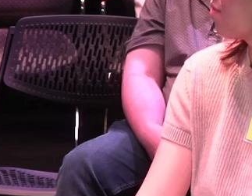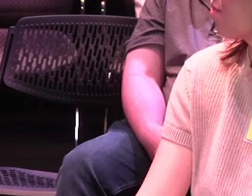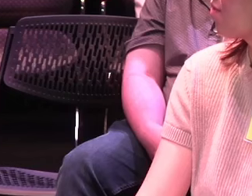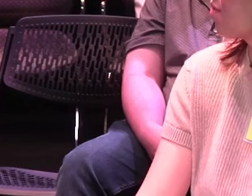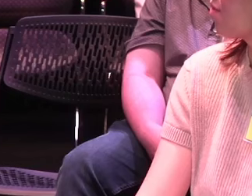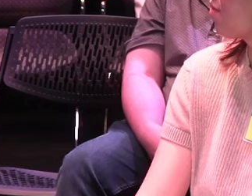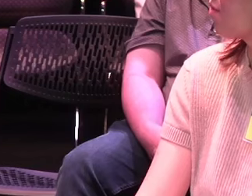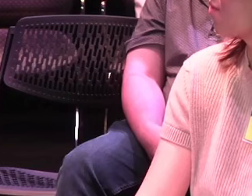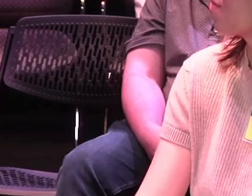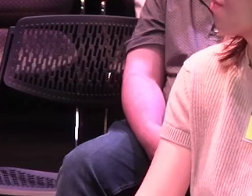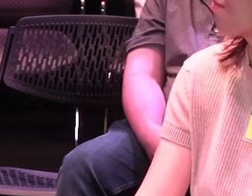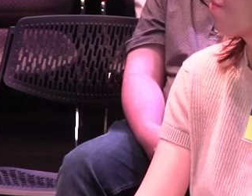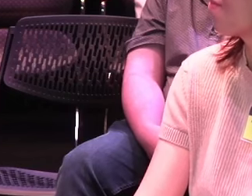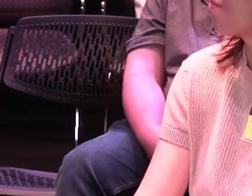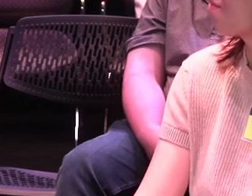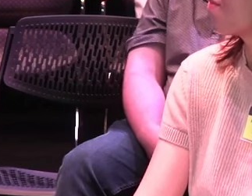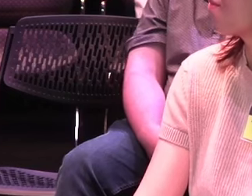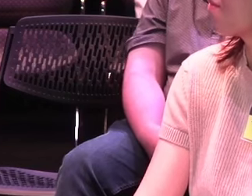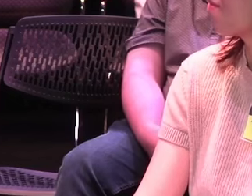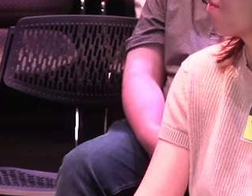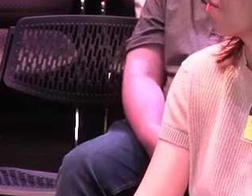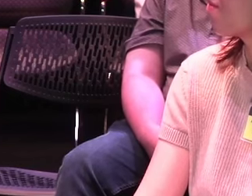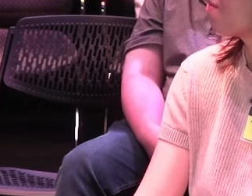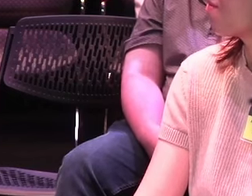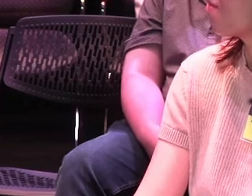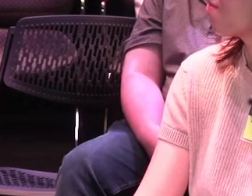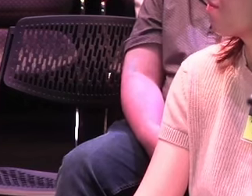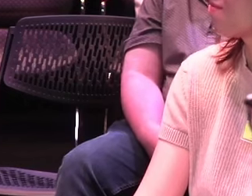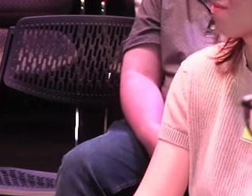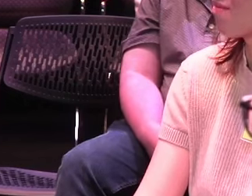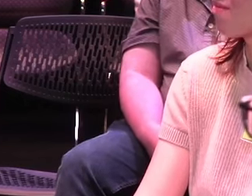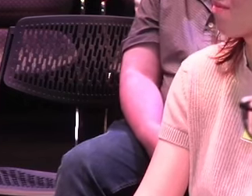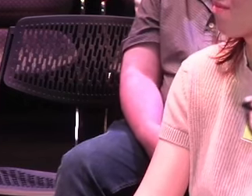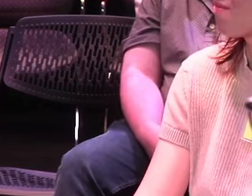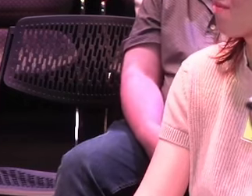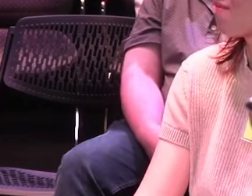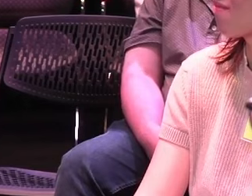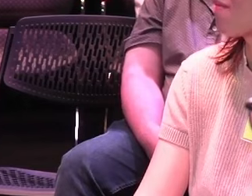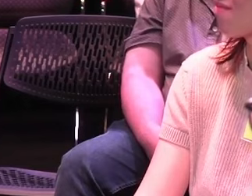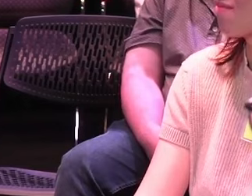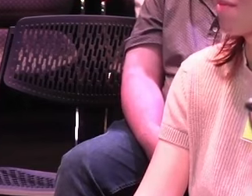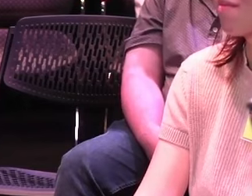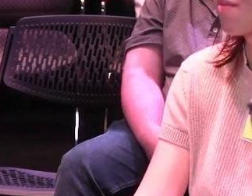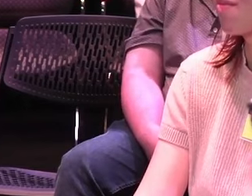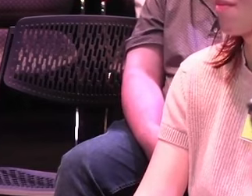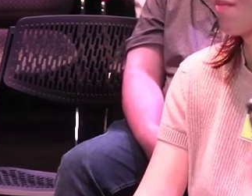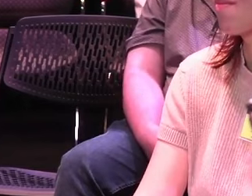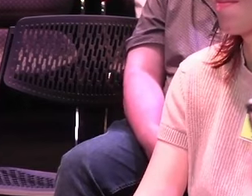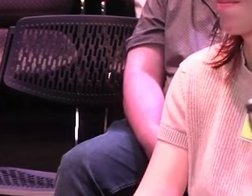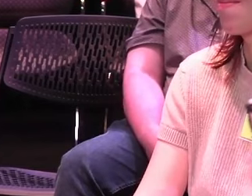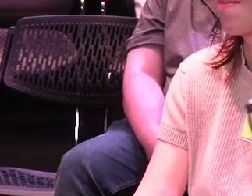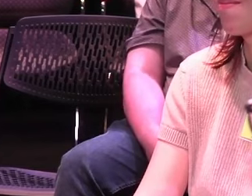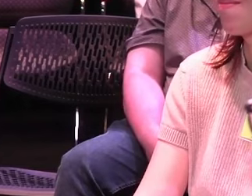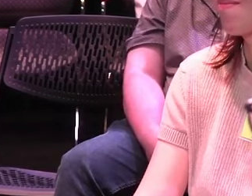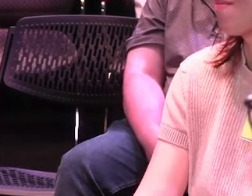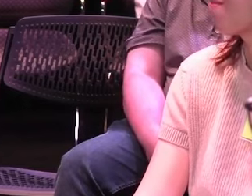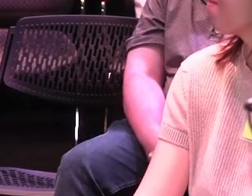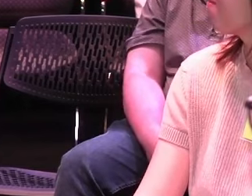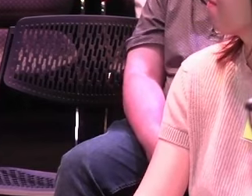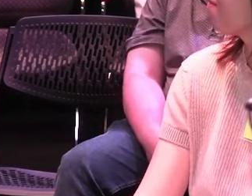nice reception and where we can continue these conversations one-on-one. I wanna reflect the power of